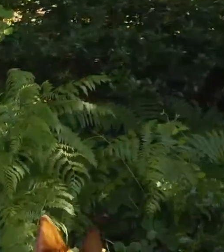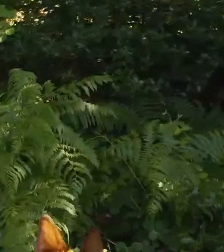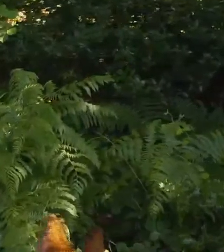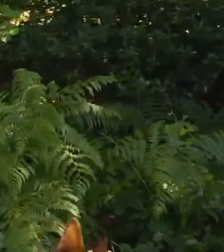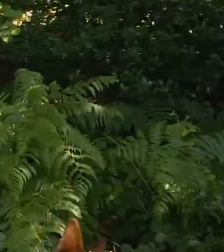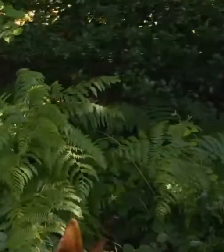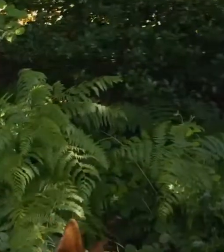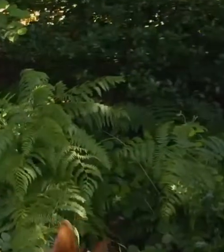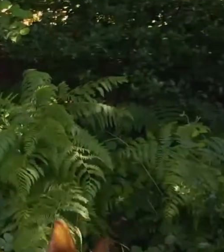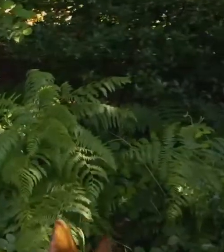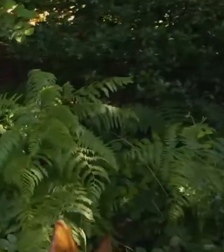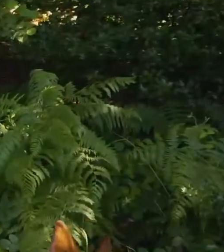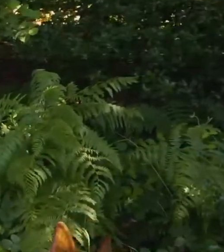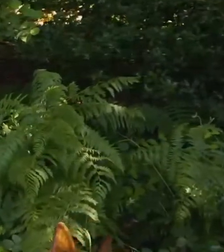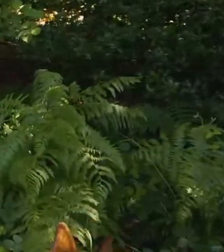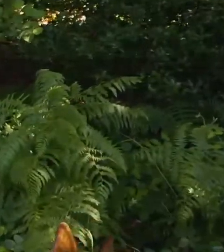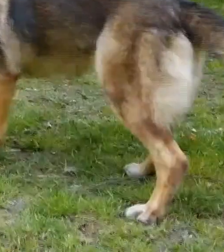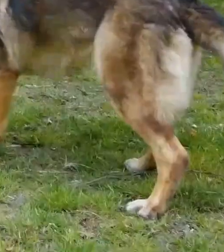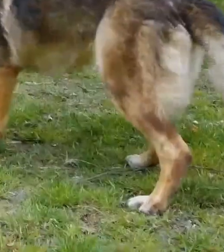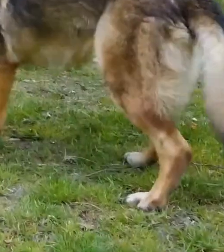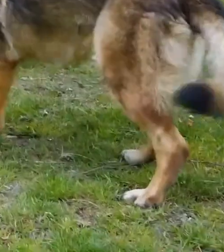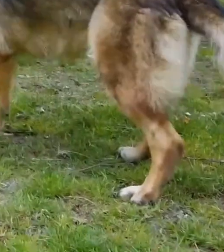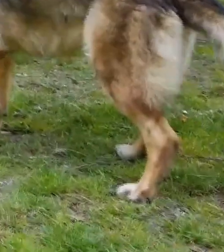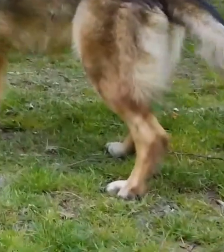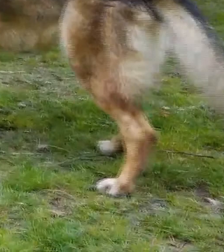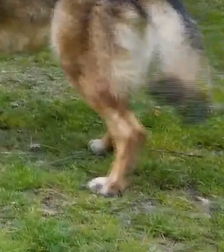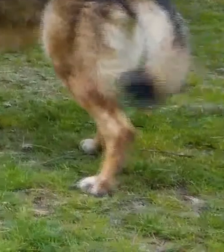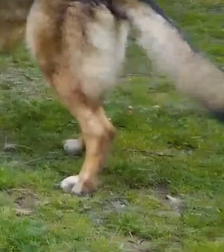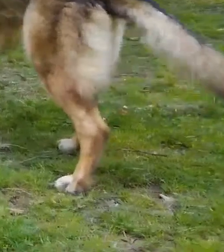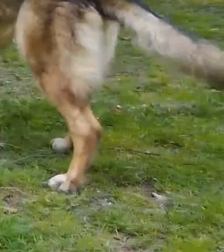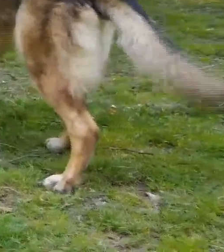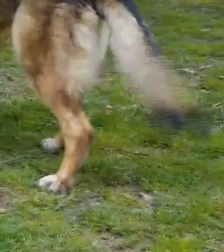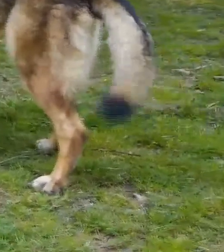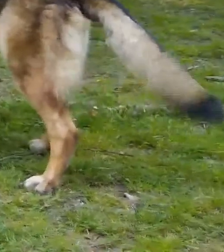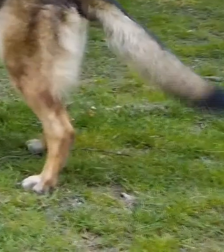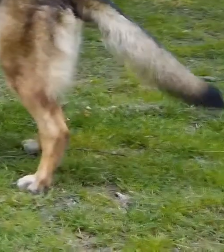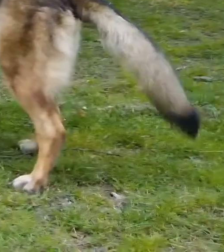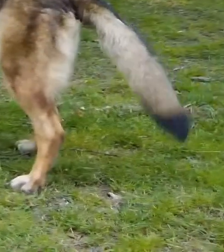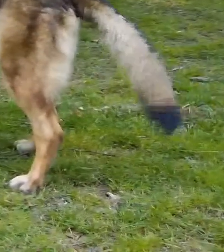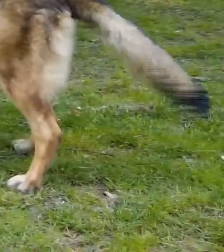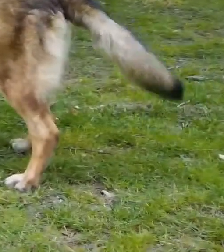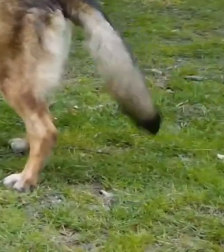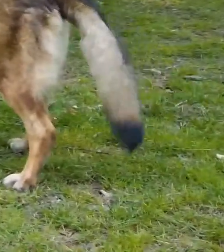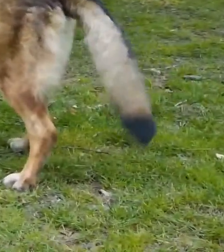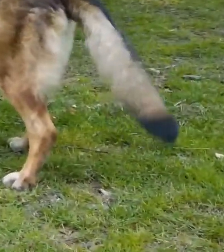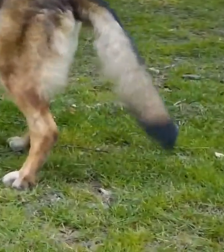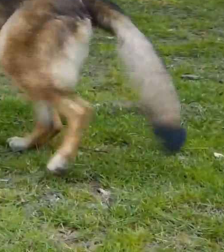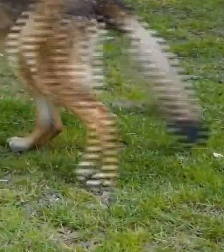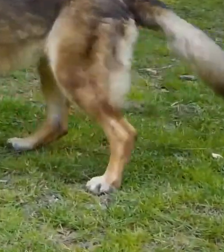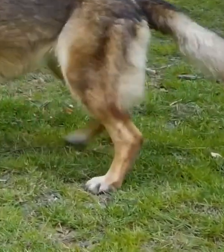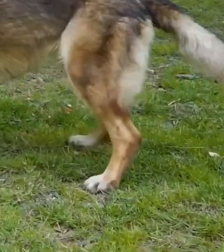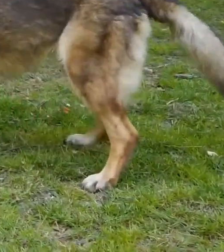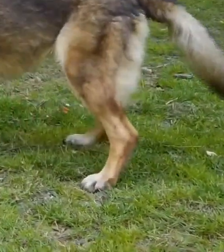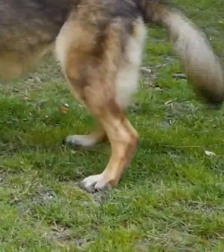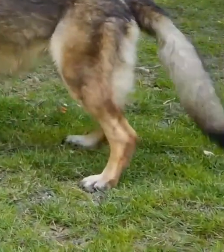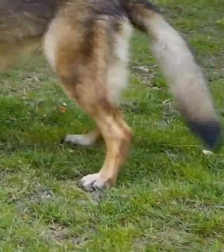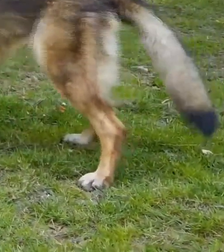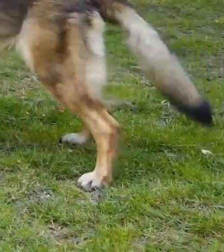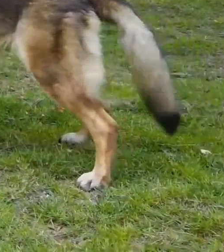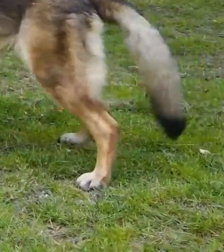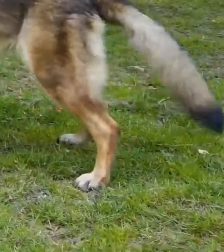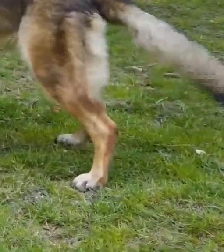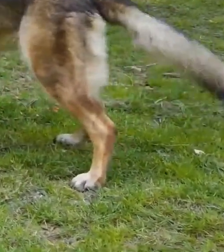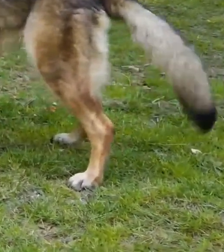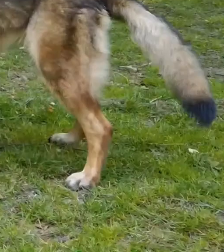and Sina have been together, and before I had her, she was a family pet for 18 months.